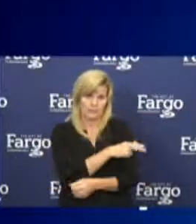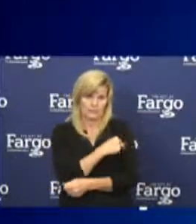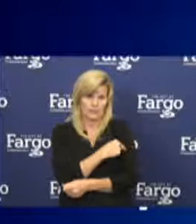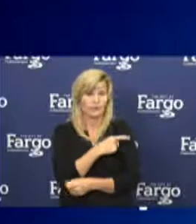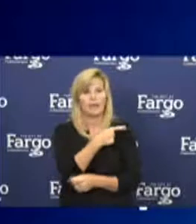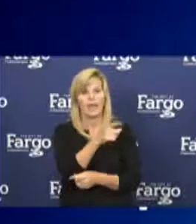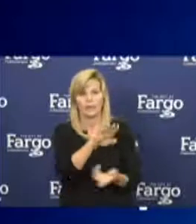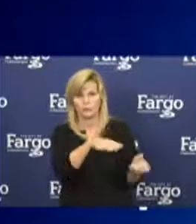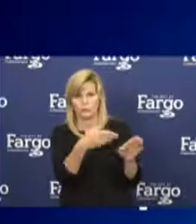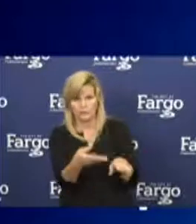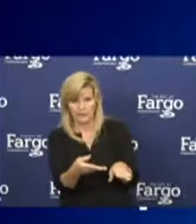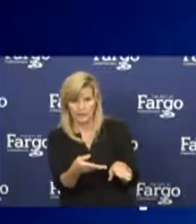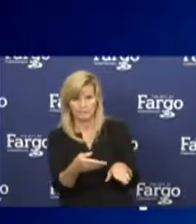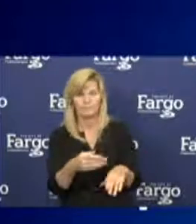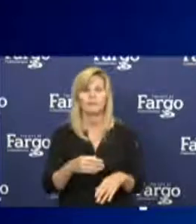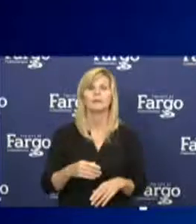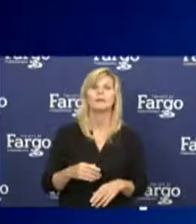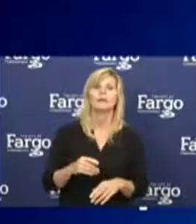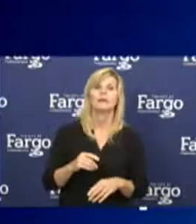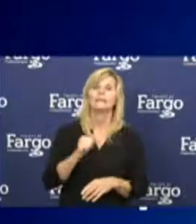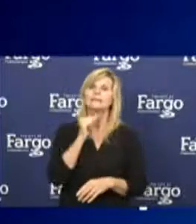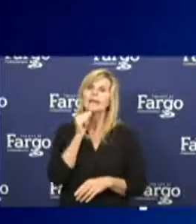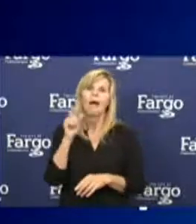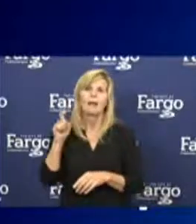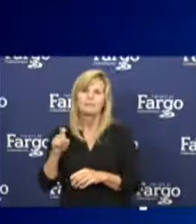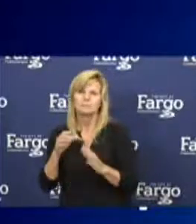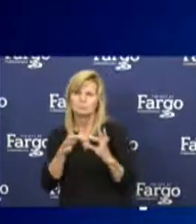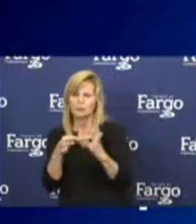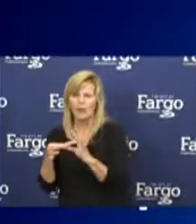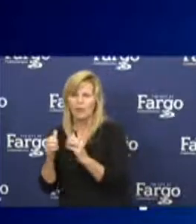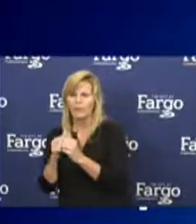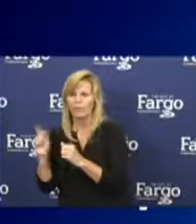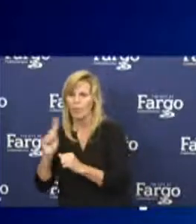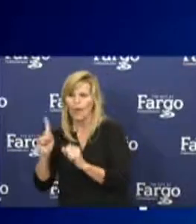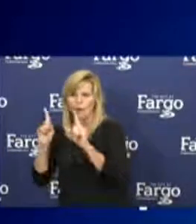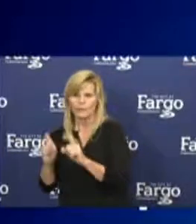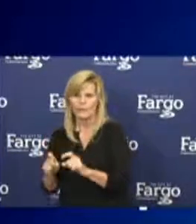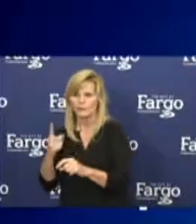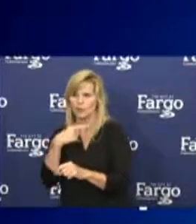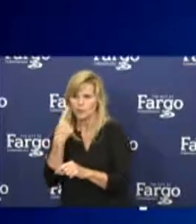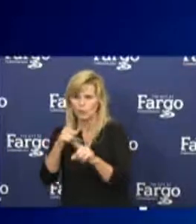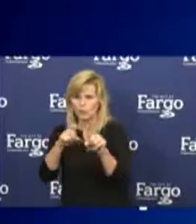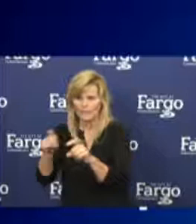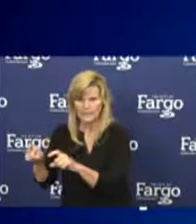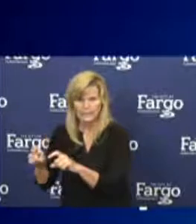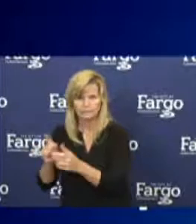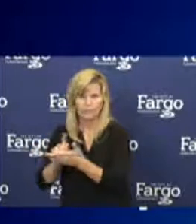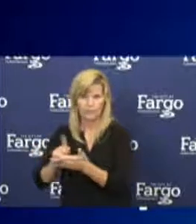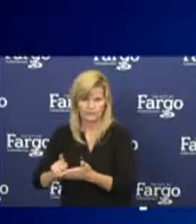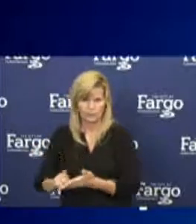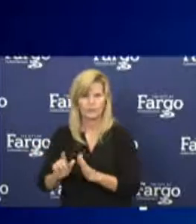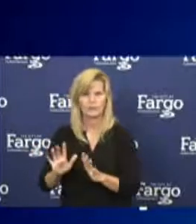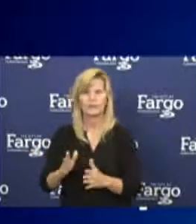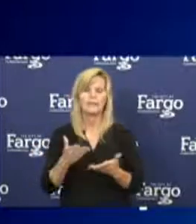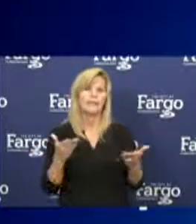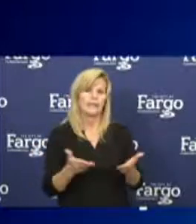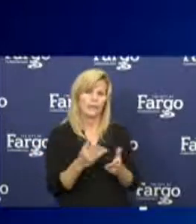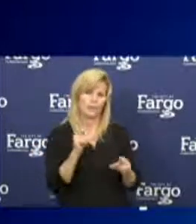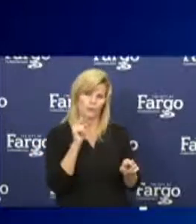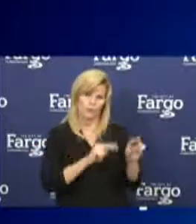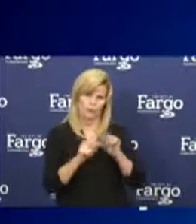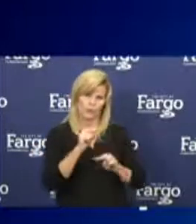be influenced by where we're testing and who we're testing, and some of the variations in that from week to week. And here we can look